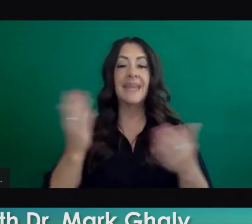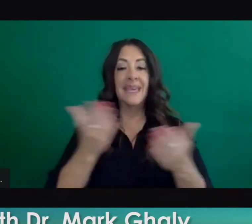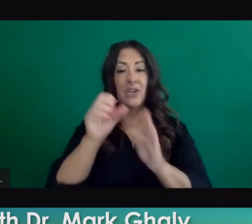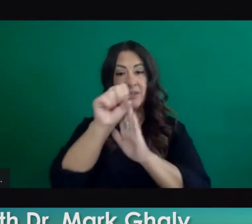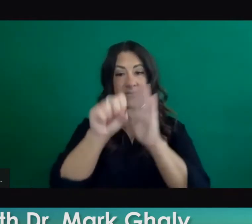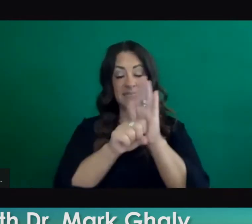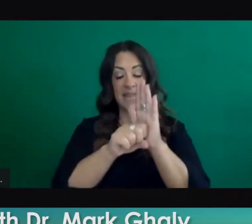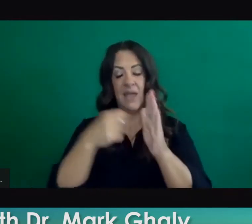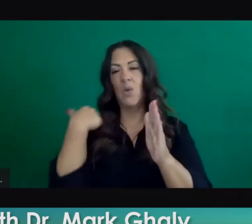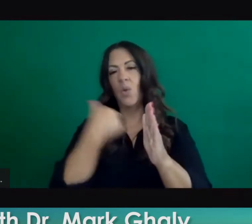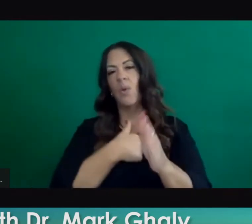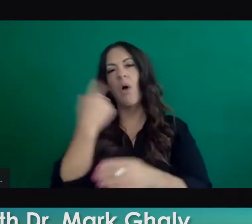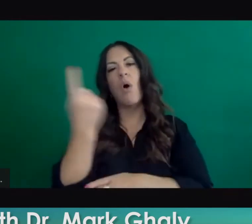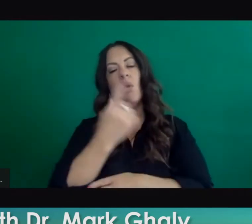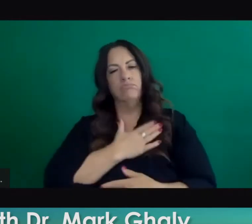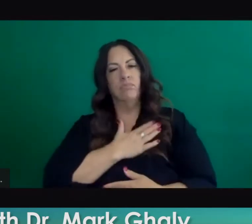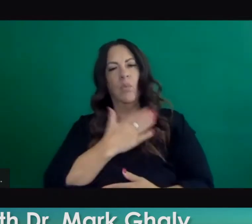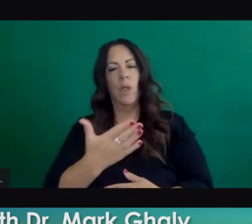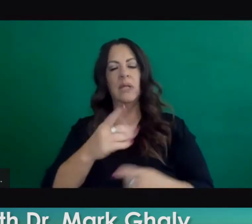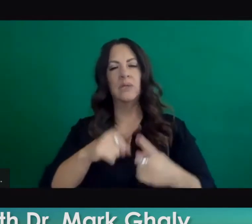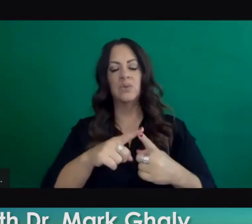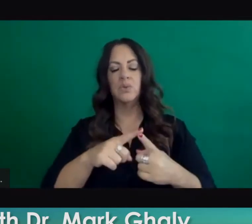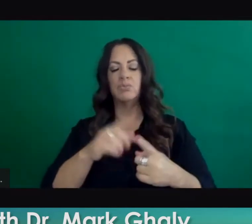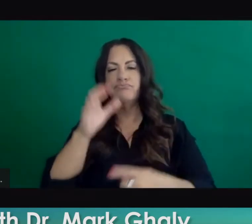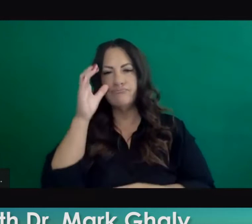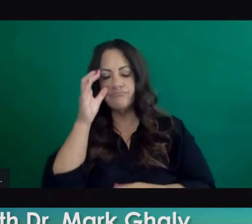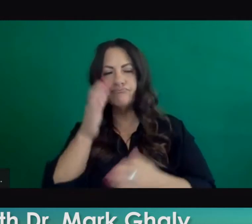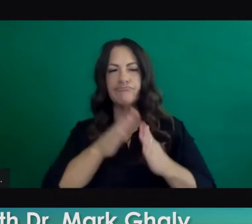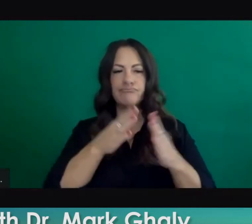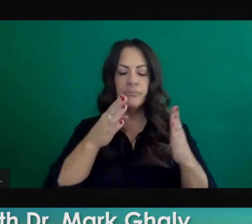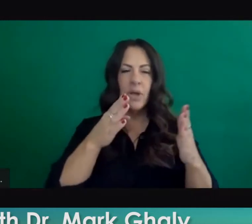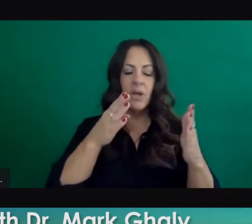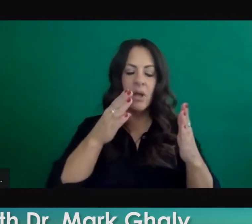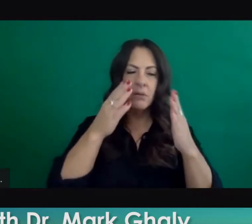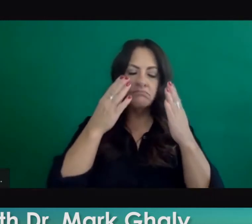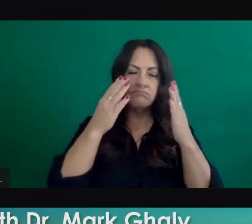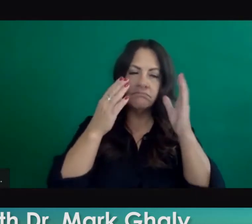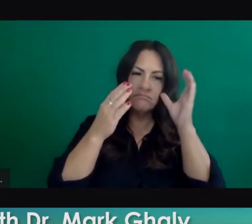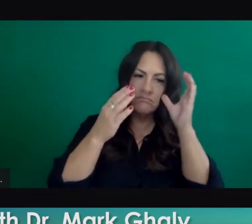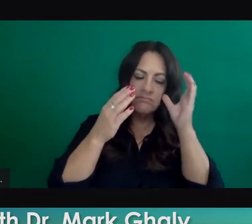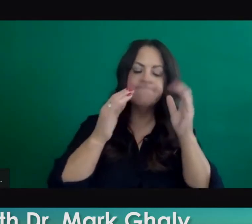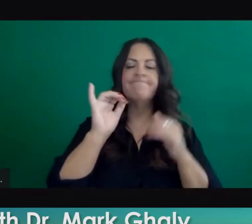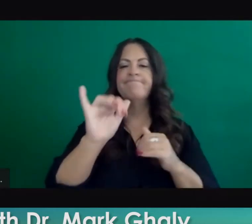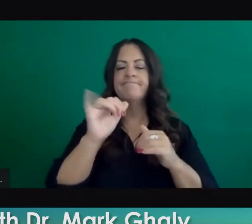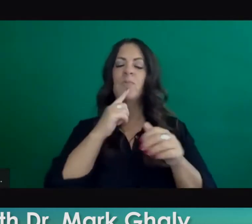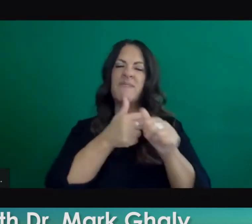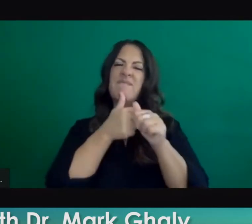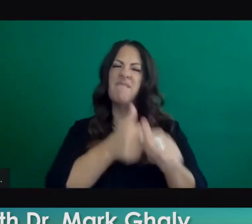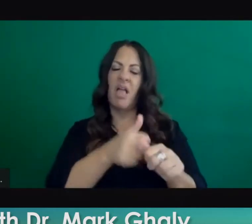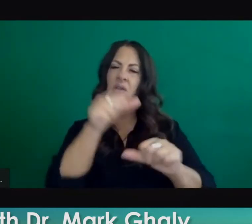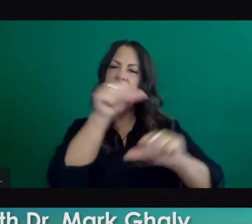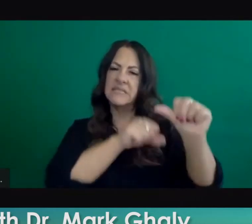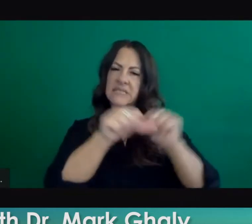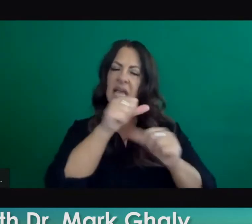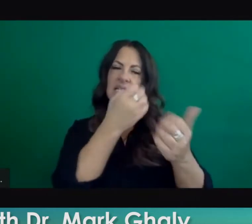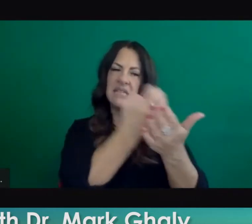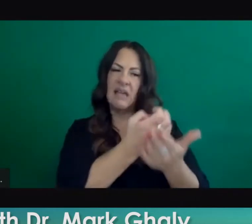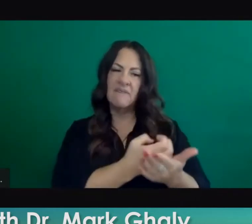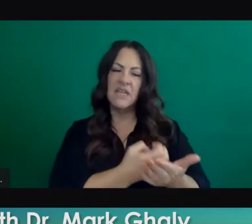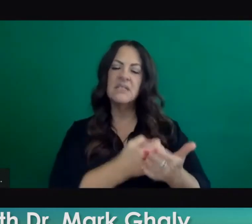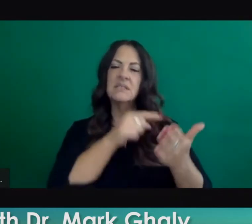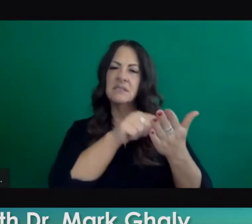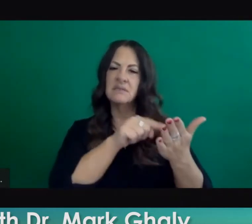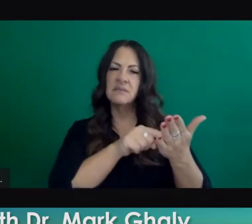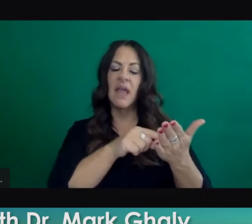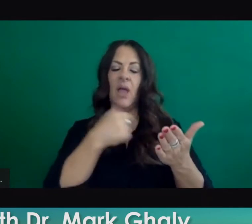always reflected a willingness and openness to follow the data, follow the science, and make modifications as necessary. We've